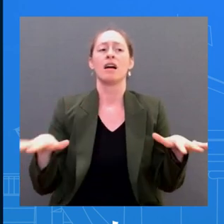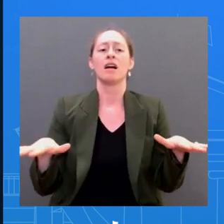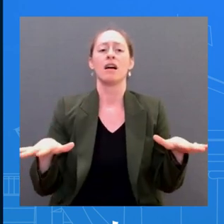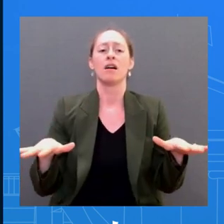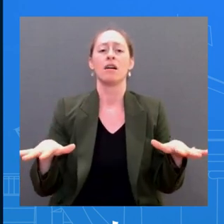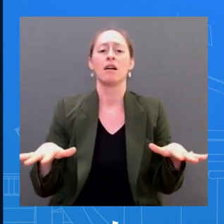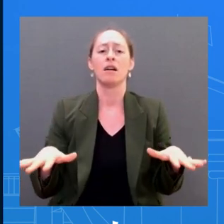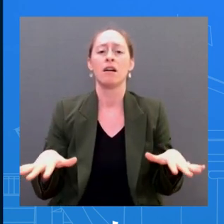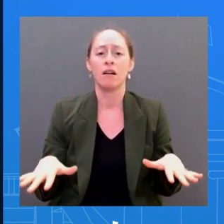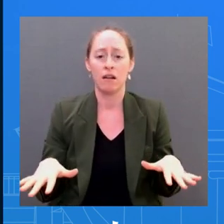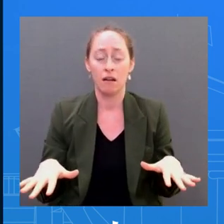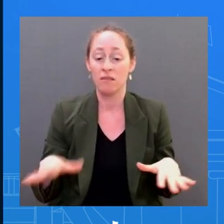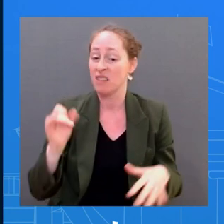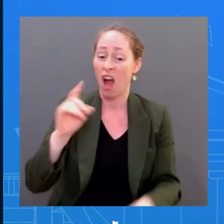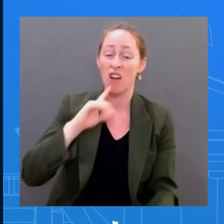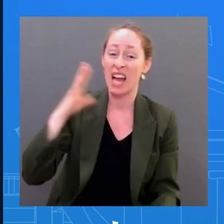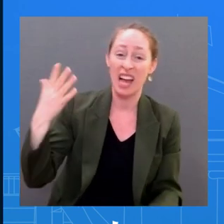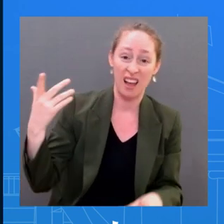wounds.